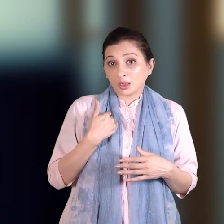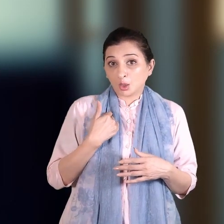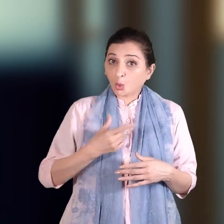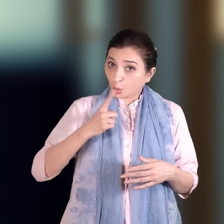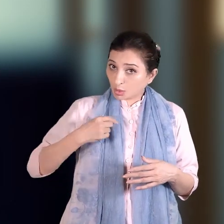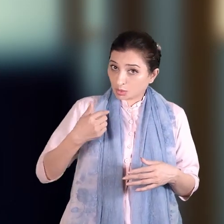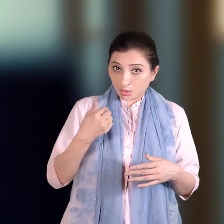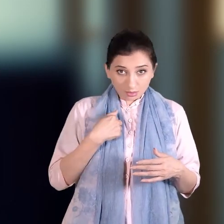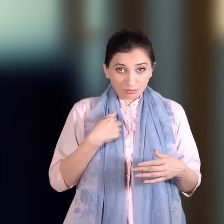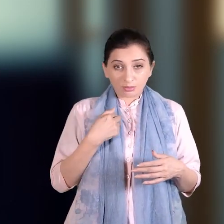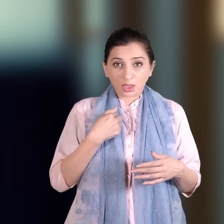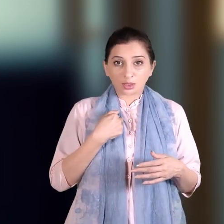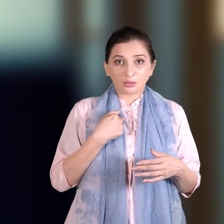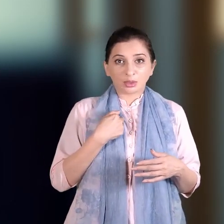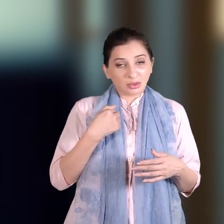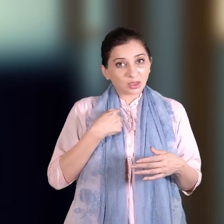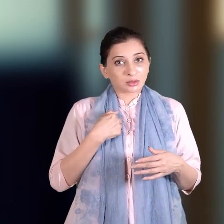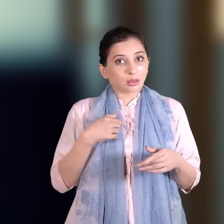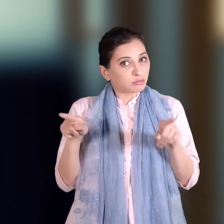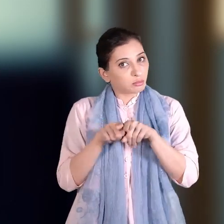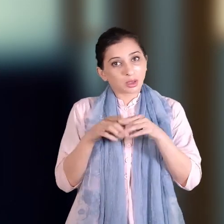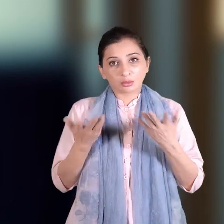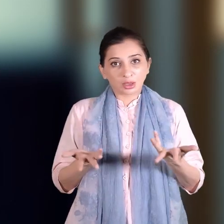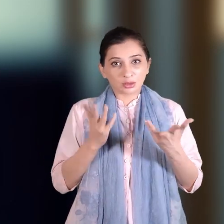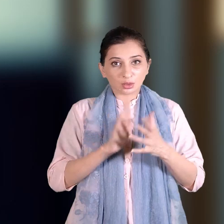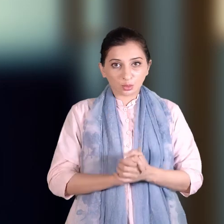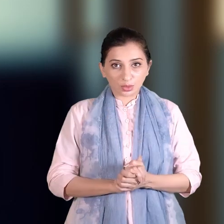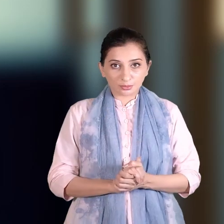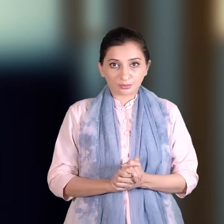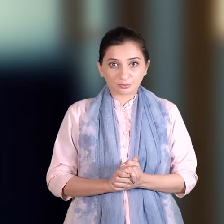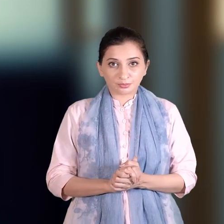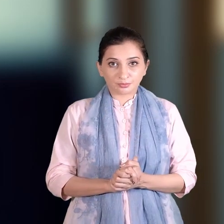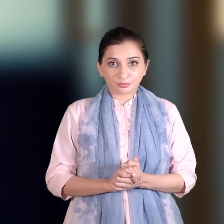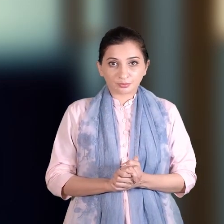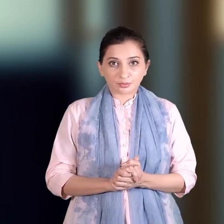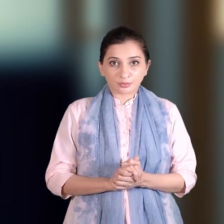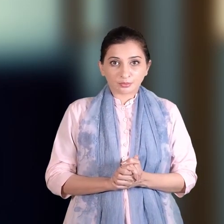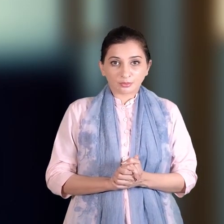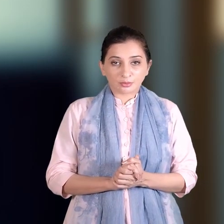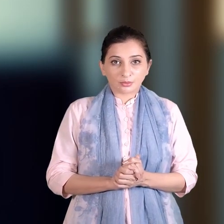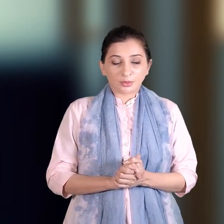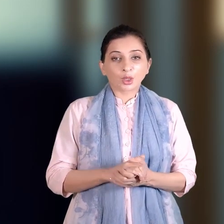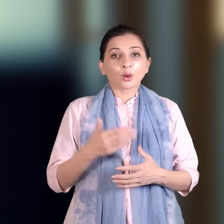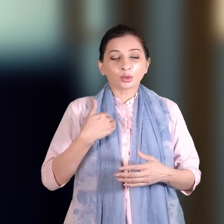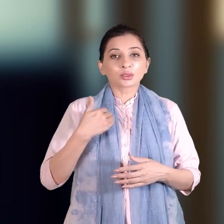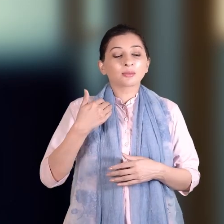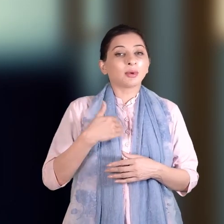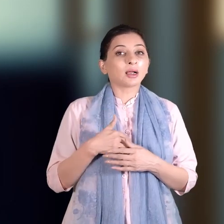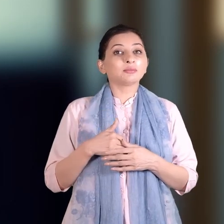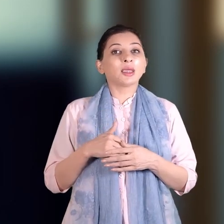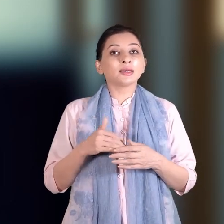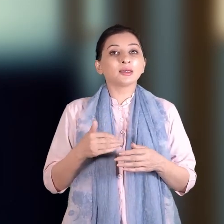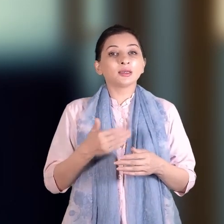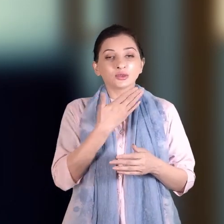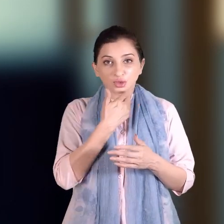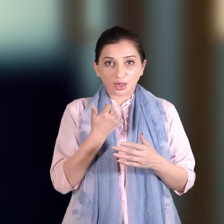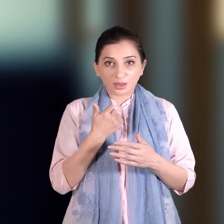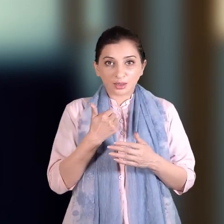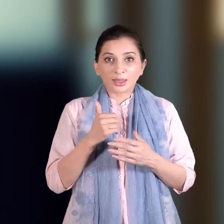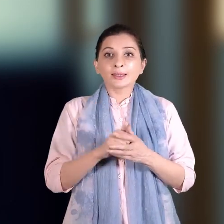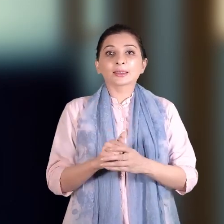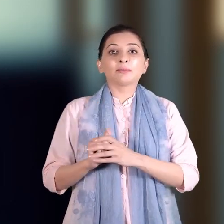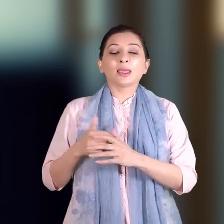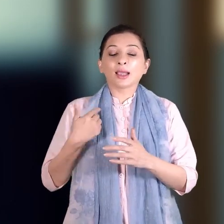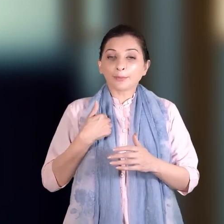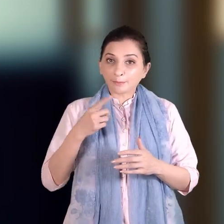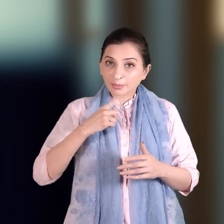personally reflected on in my journey, and I was able to make better decisions for myself